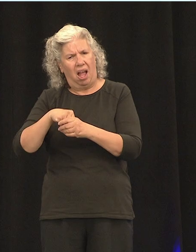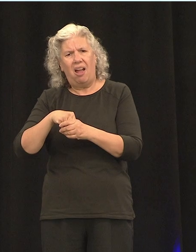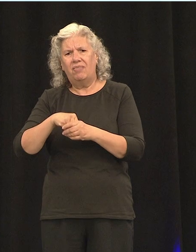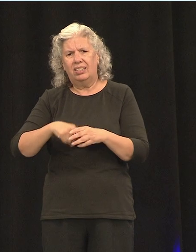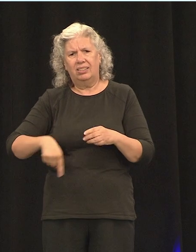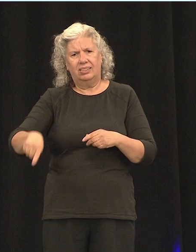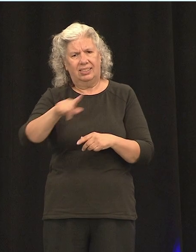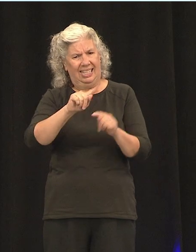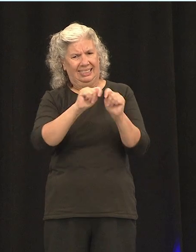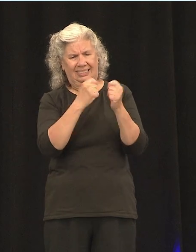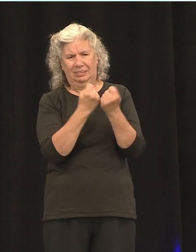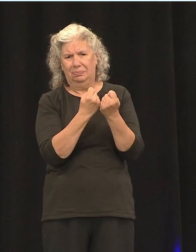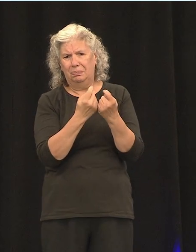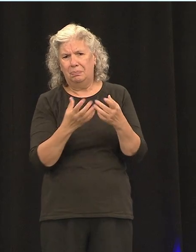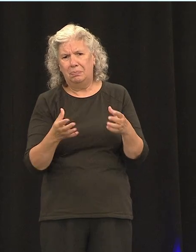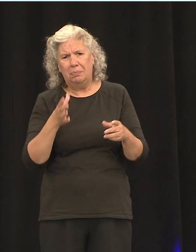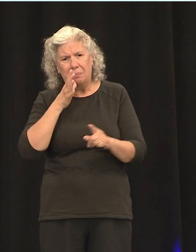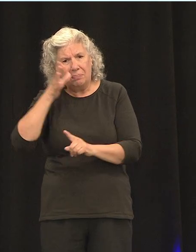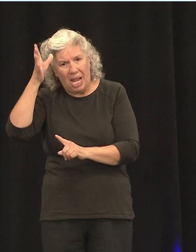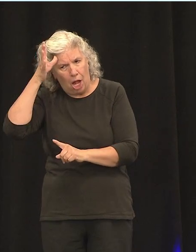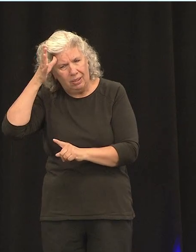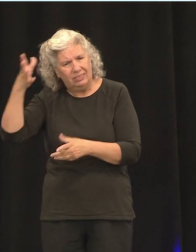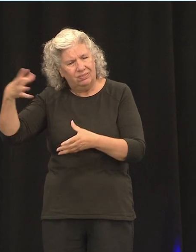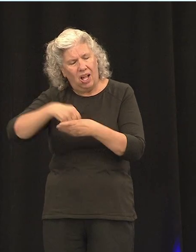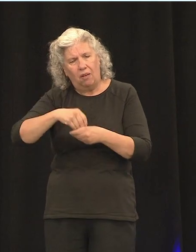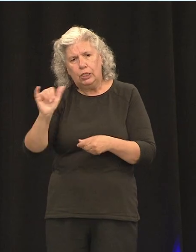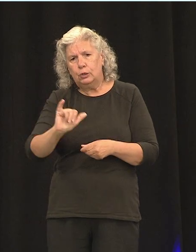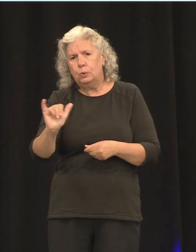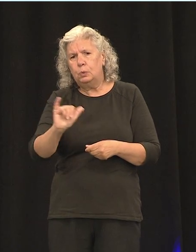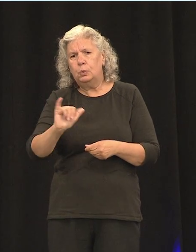than anyone else. And so it's just important to really remember that.